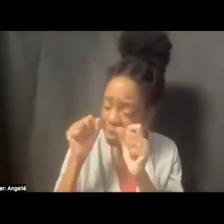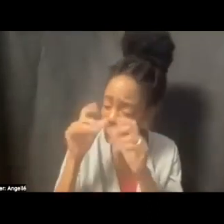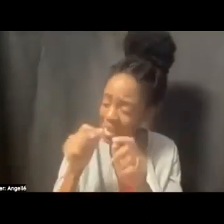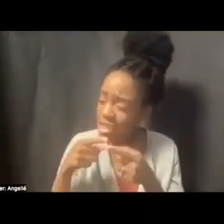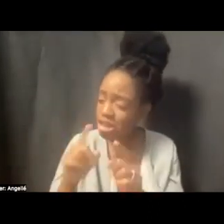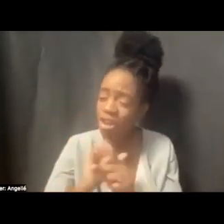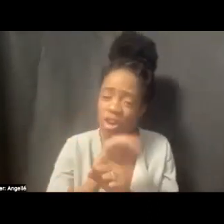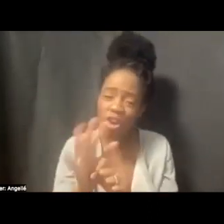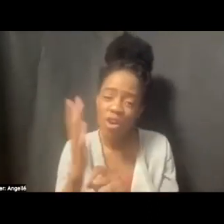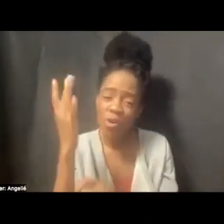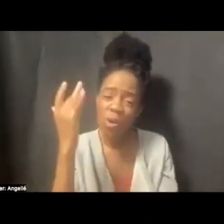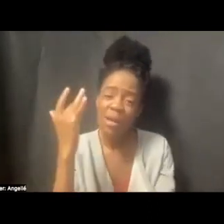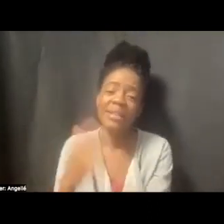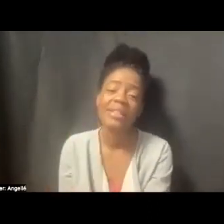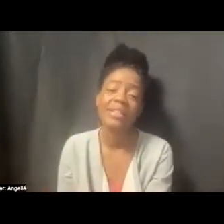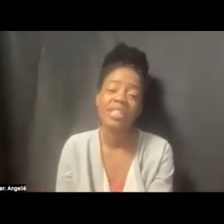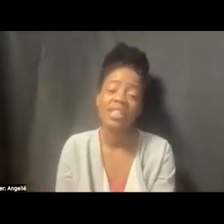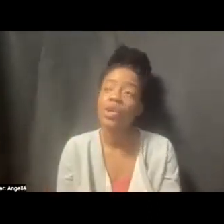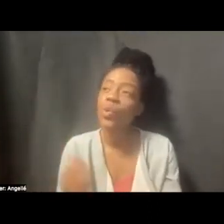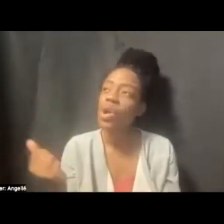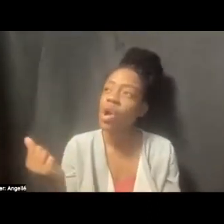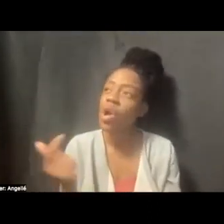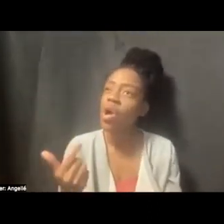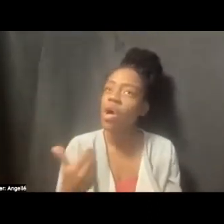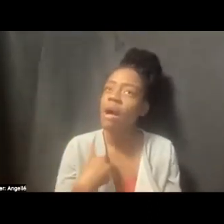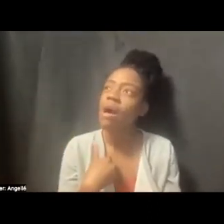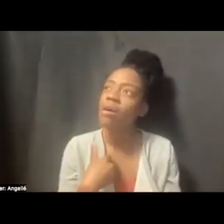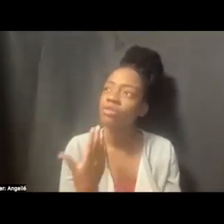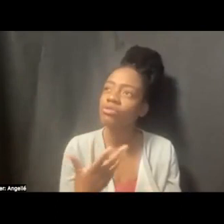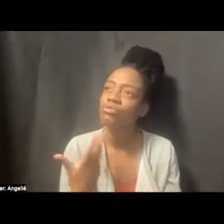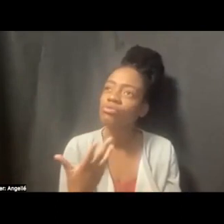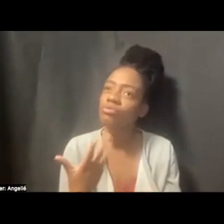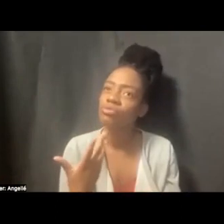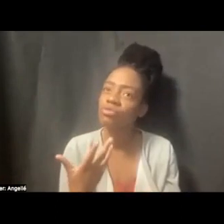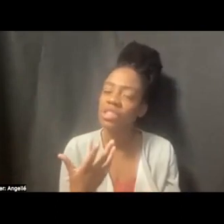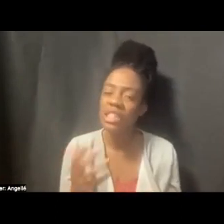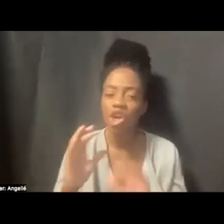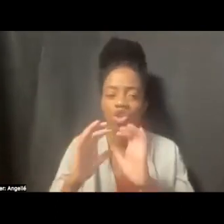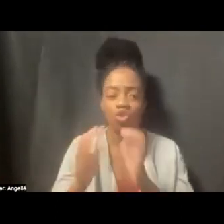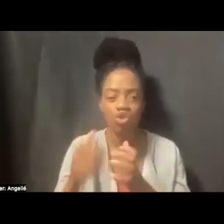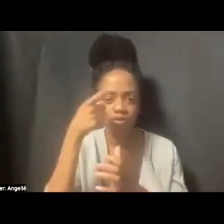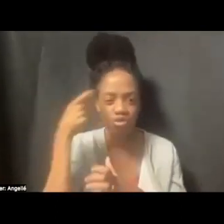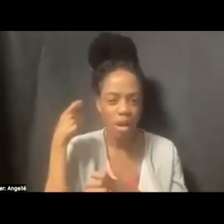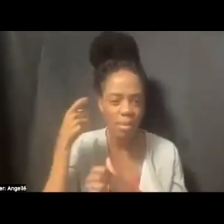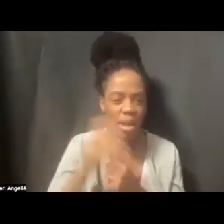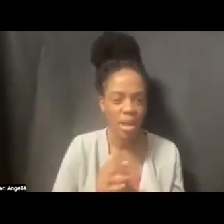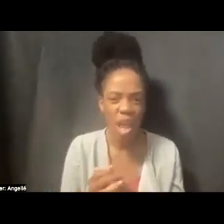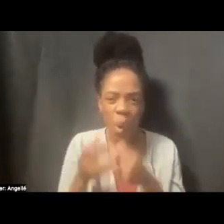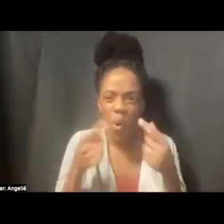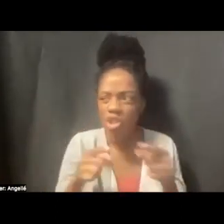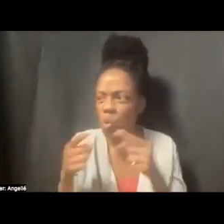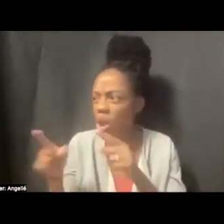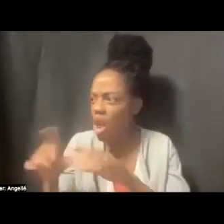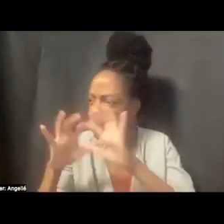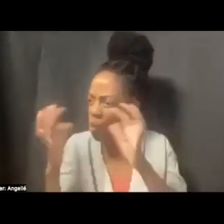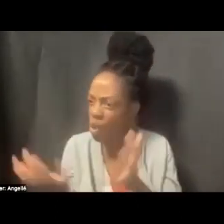COVID because we were all having this kind of group trauma together, like what is going on with the world